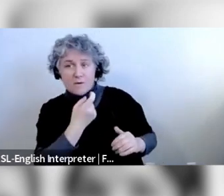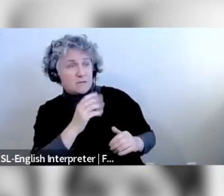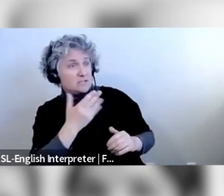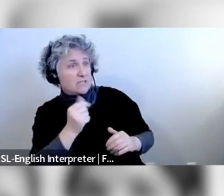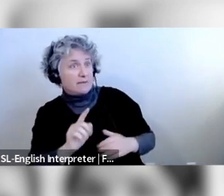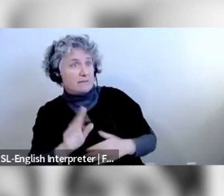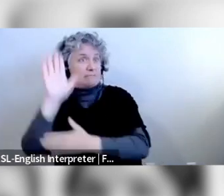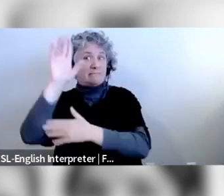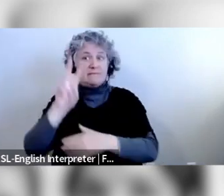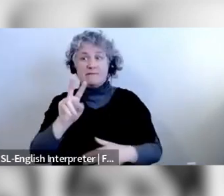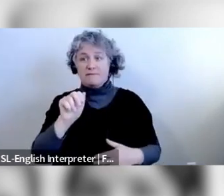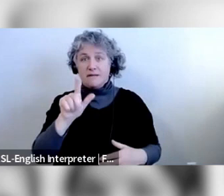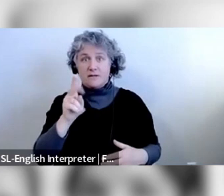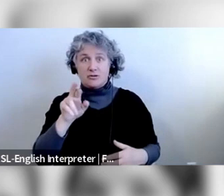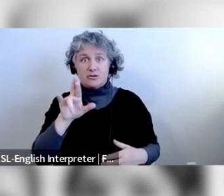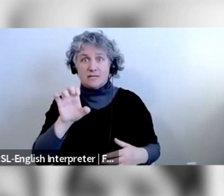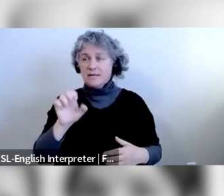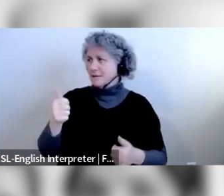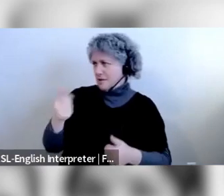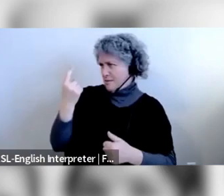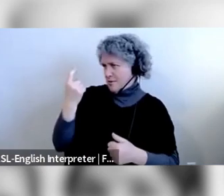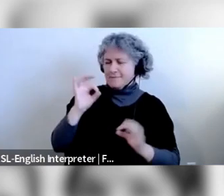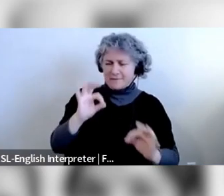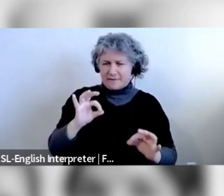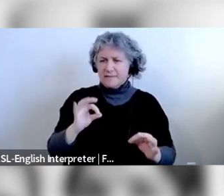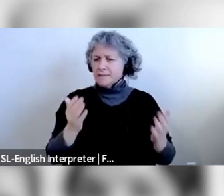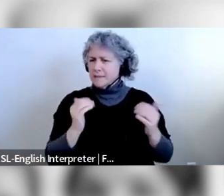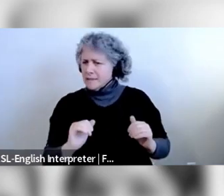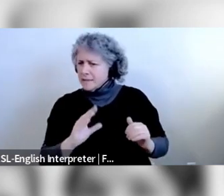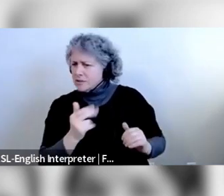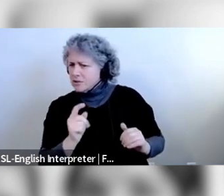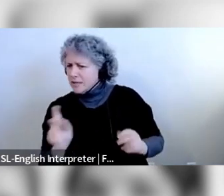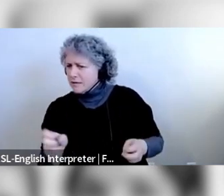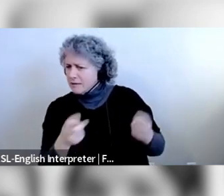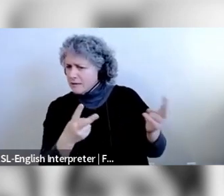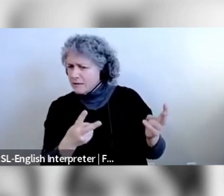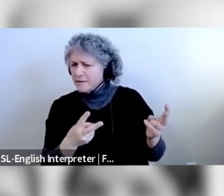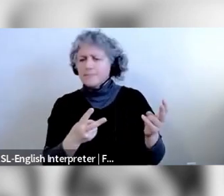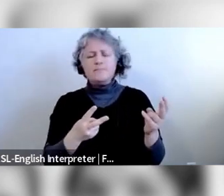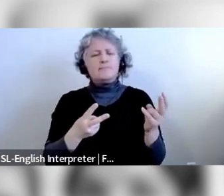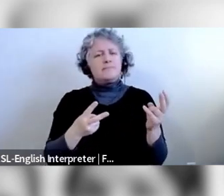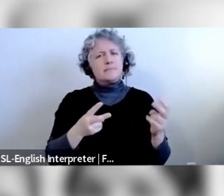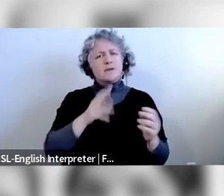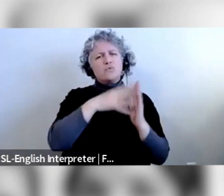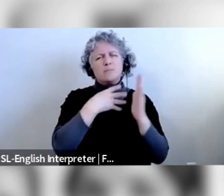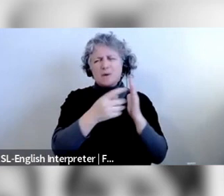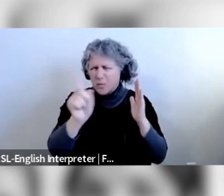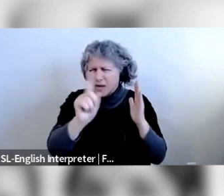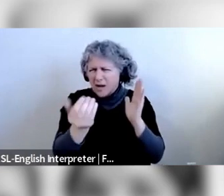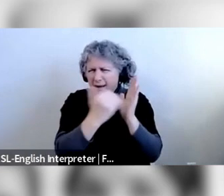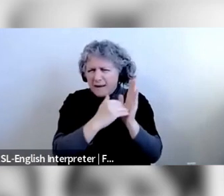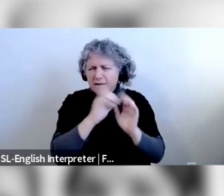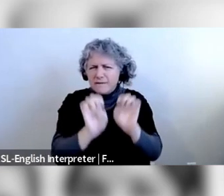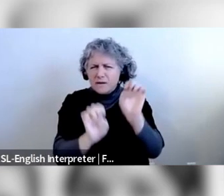get to Valerie? Sounds good. Next question from the chat. Where exactly can we find the rubric for